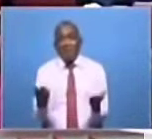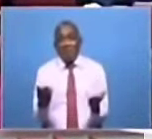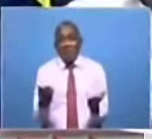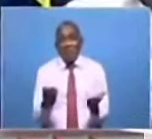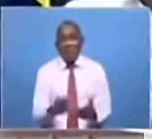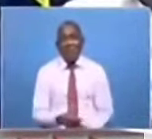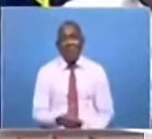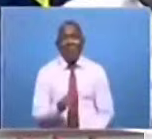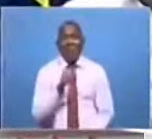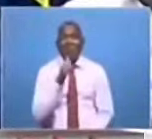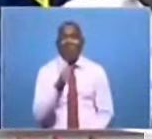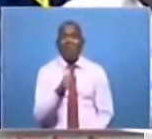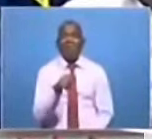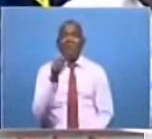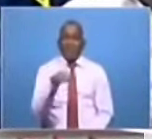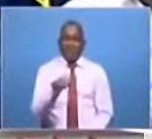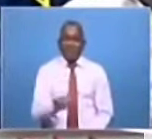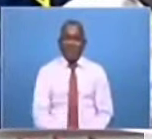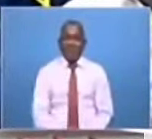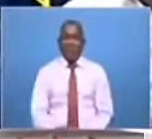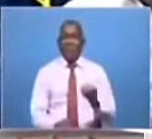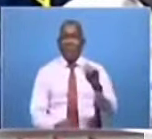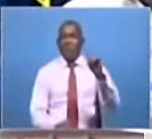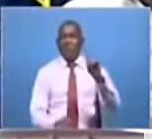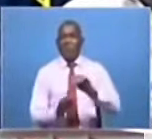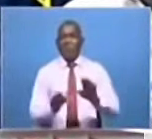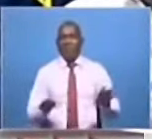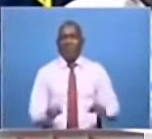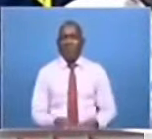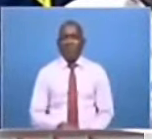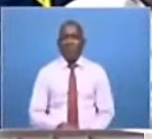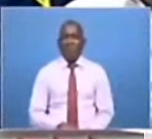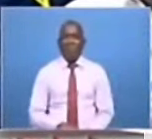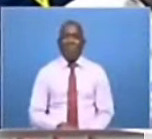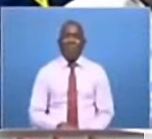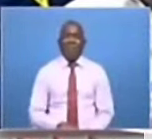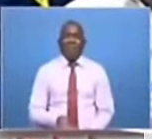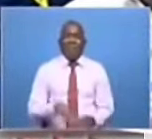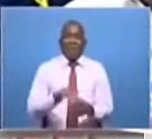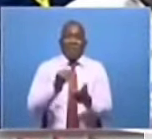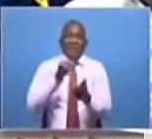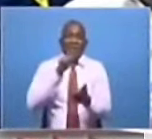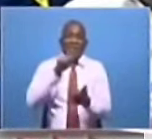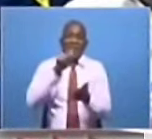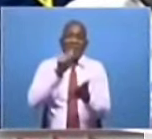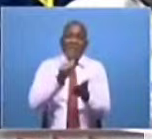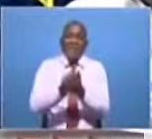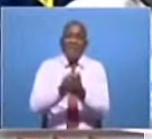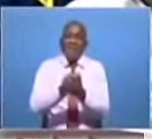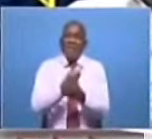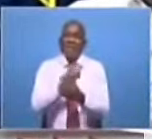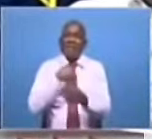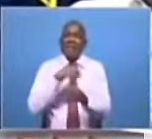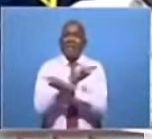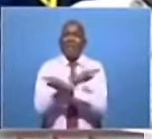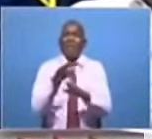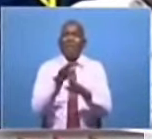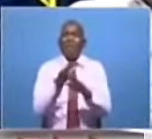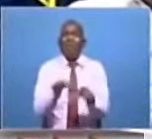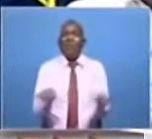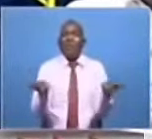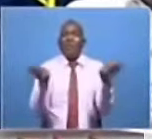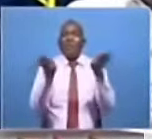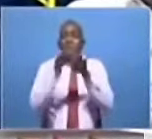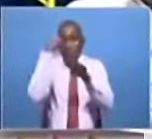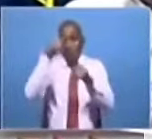hearing? Yes, they were. Thank you. And my lords, that has no significance for